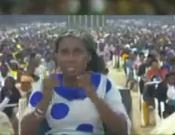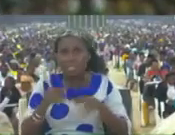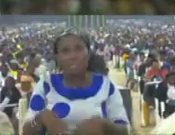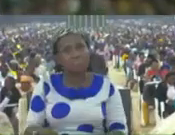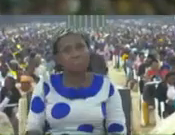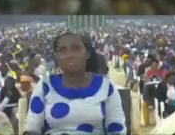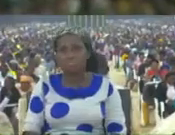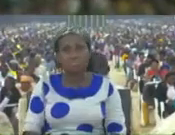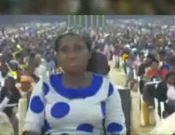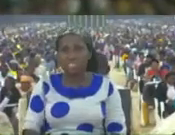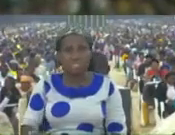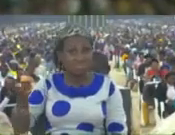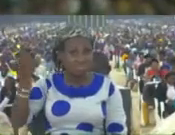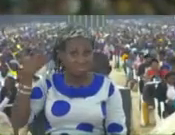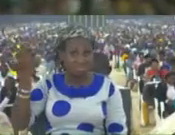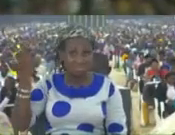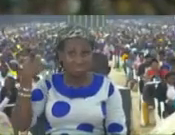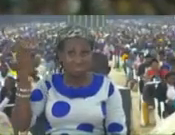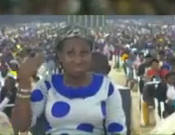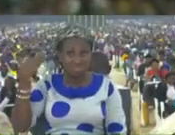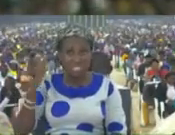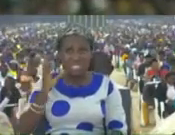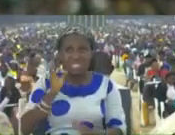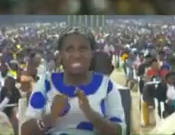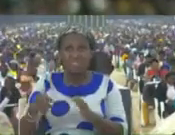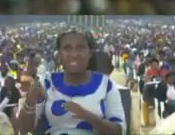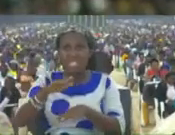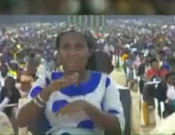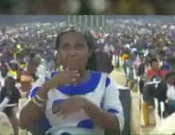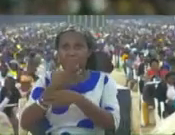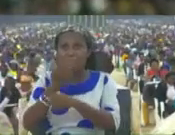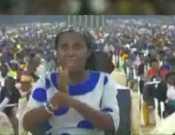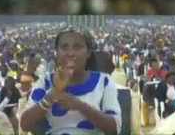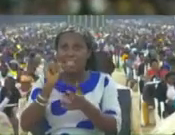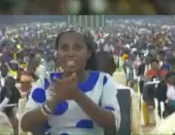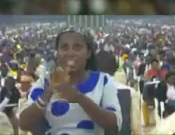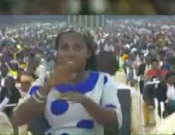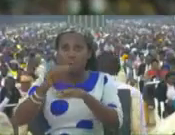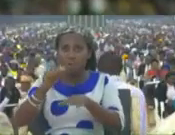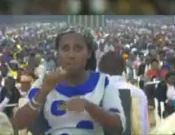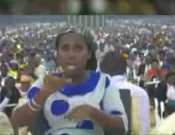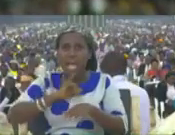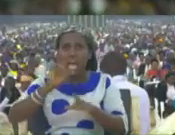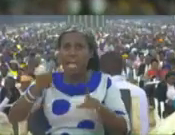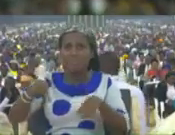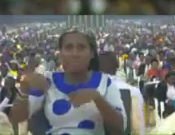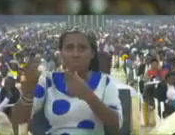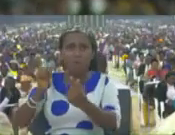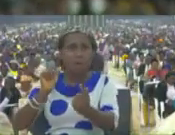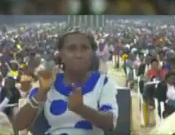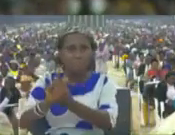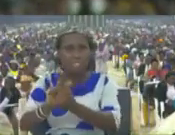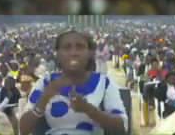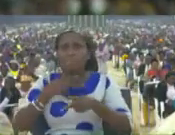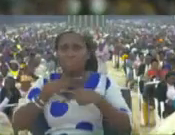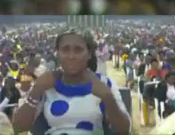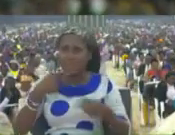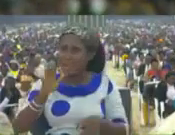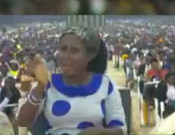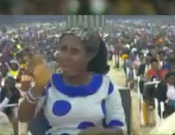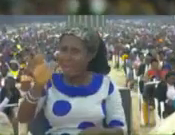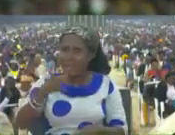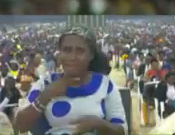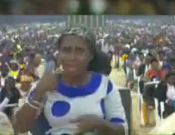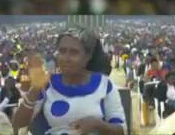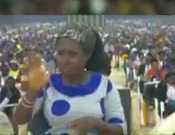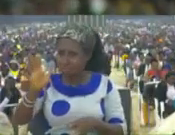time, if they made that kind of call, I would go to the pastor and say, 'Please, don't make any further